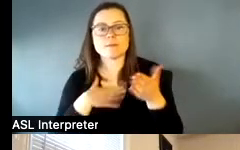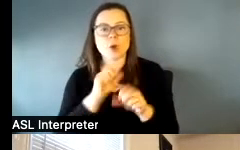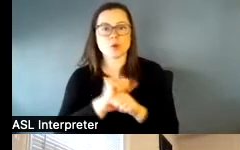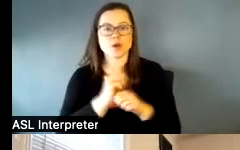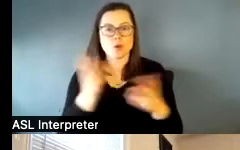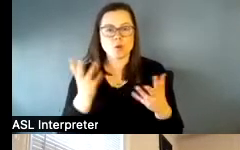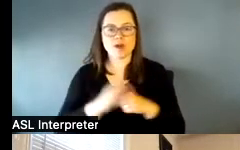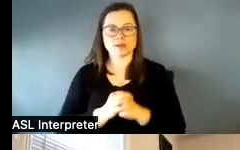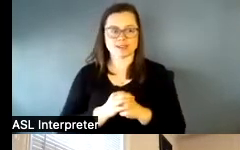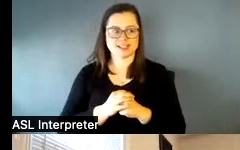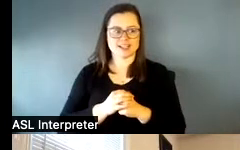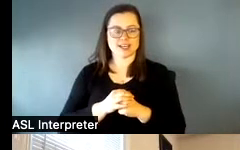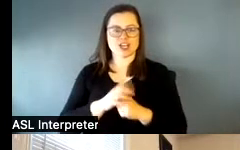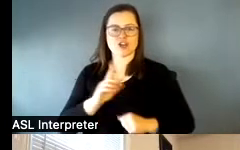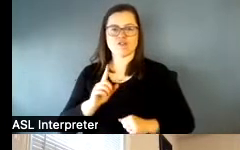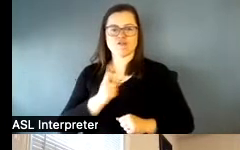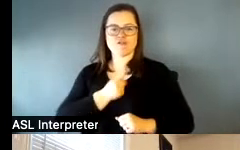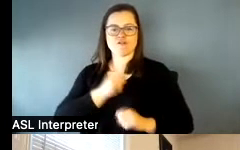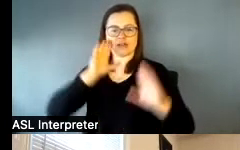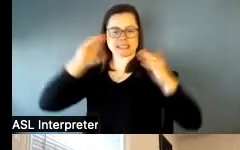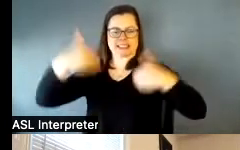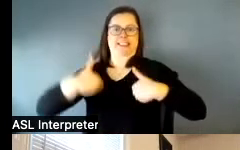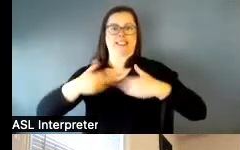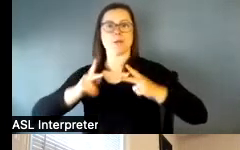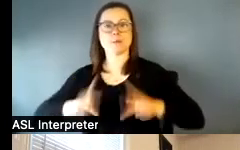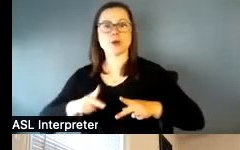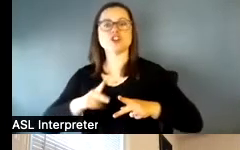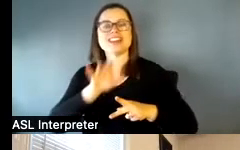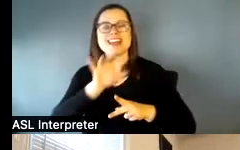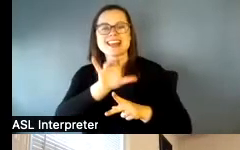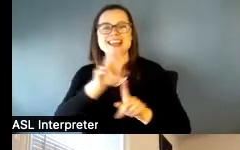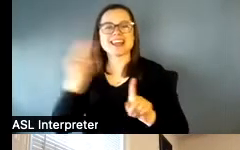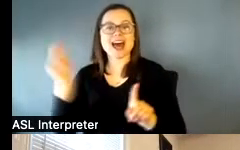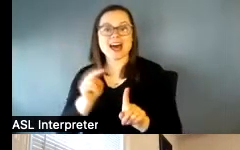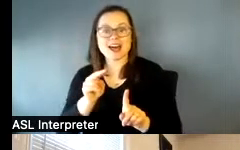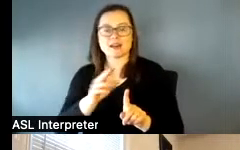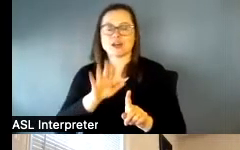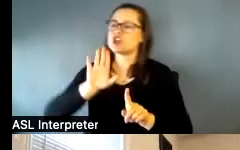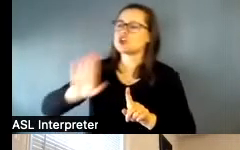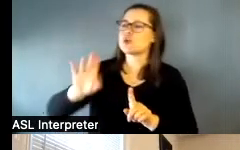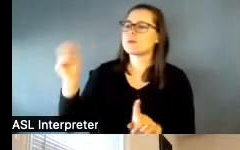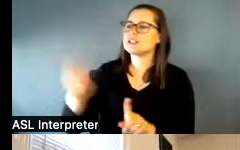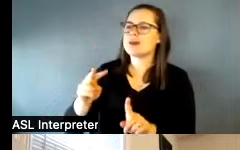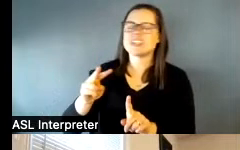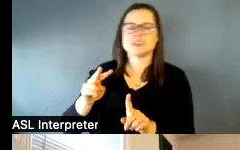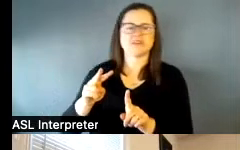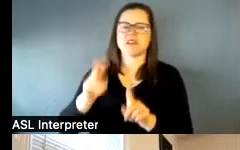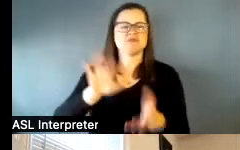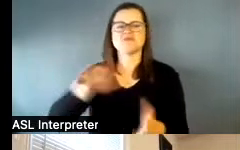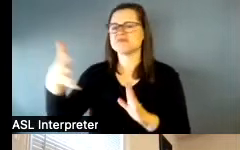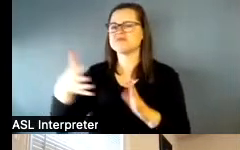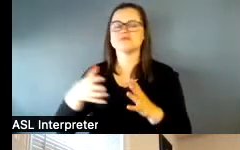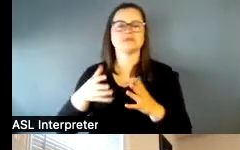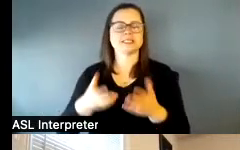the first person narrative, like disrupting my perspective or your perspective, and trying to get a different